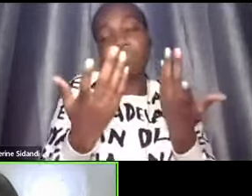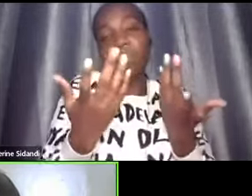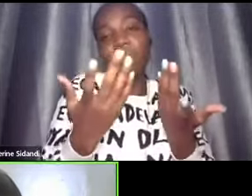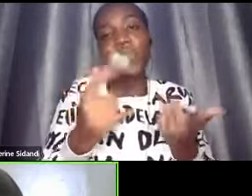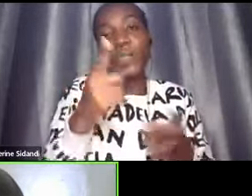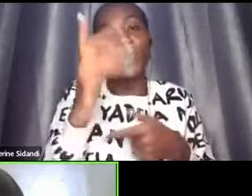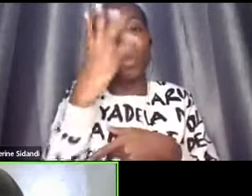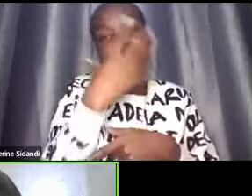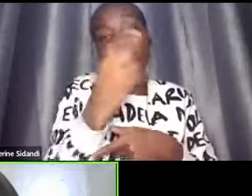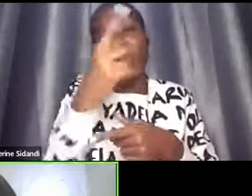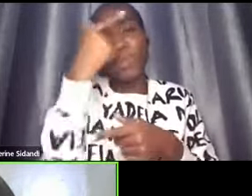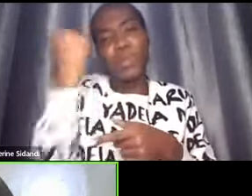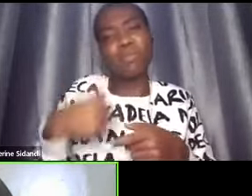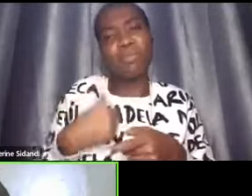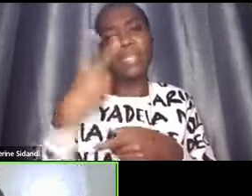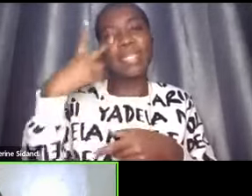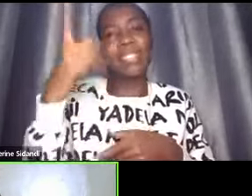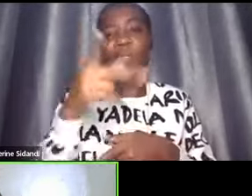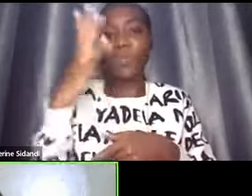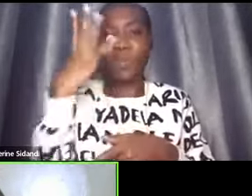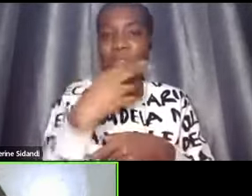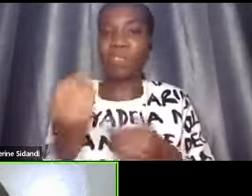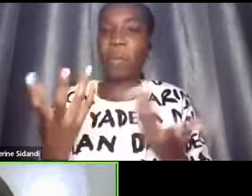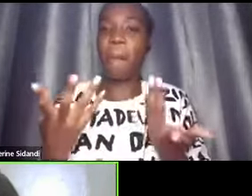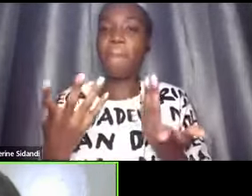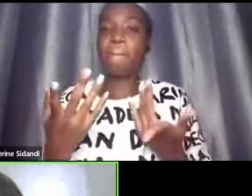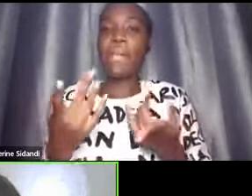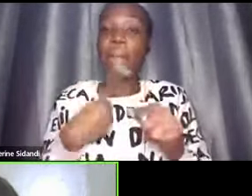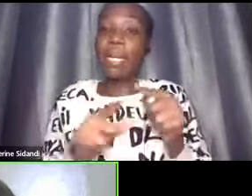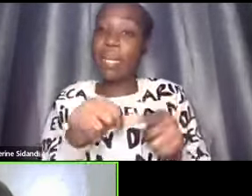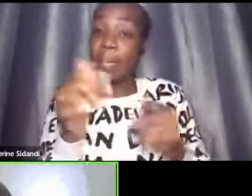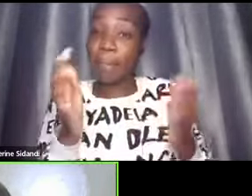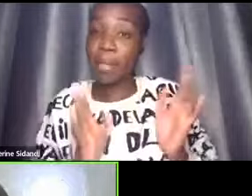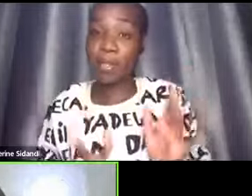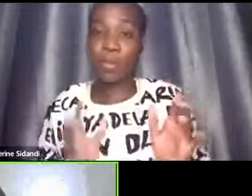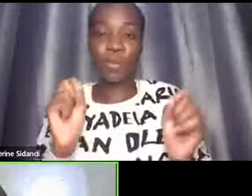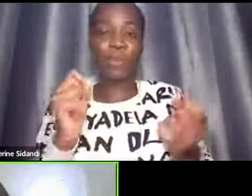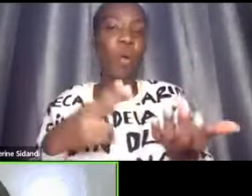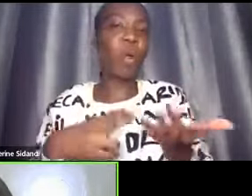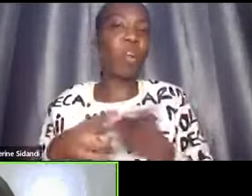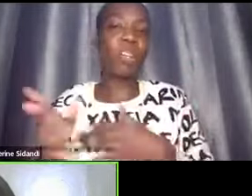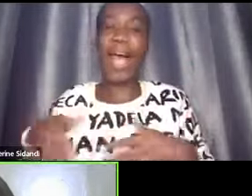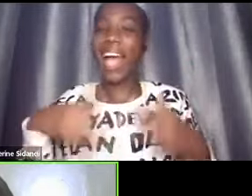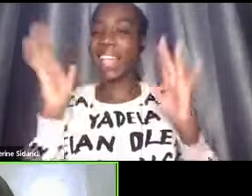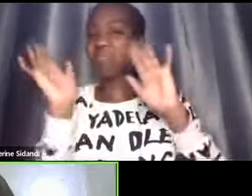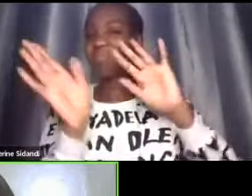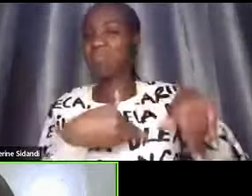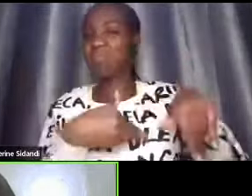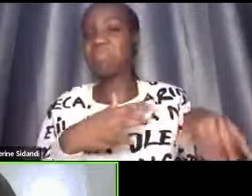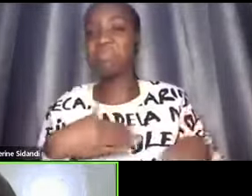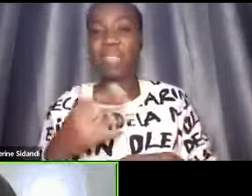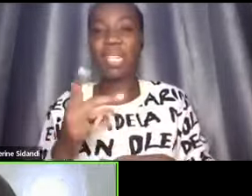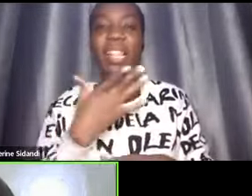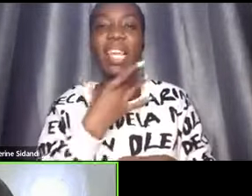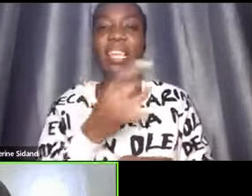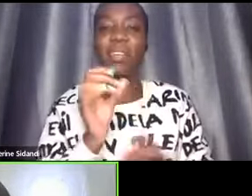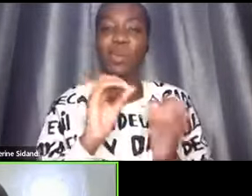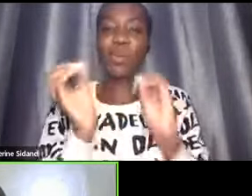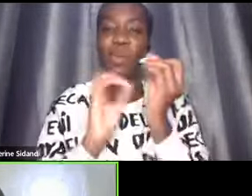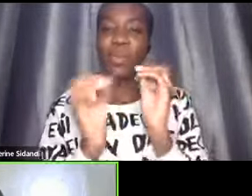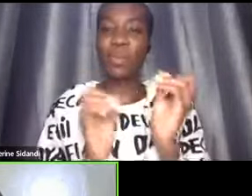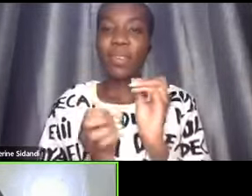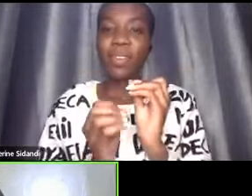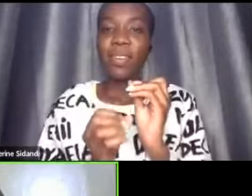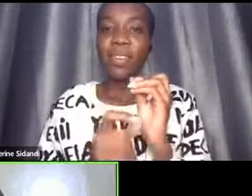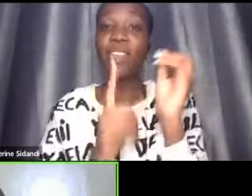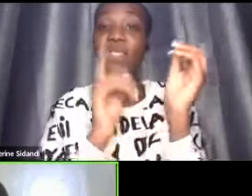see. But somebody else can be very honest to you and tell you, I don't like what I see. That's the same thing that happens to